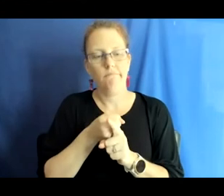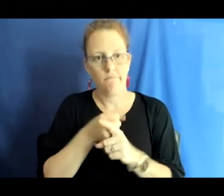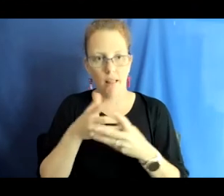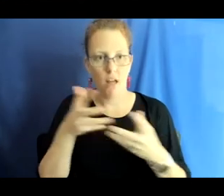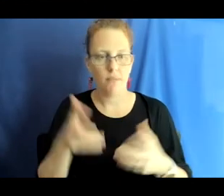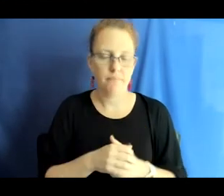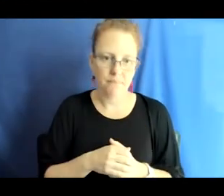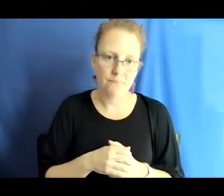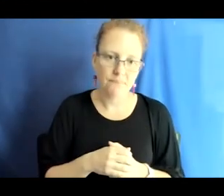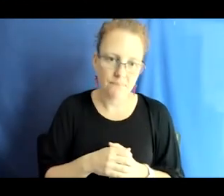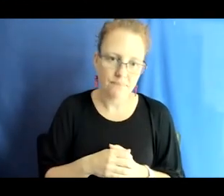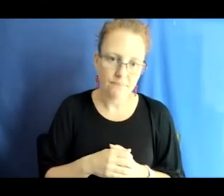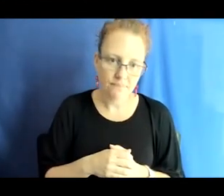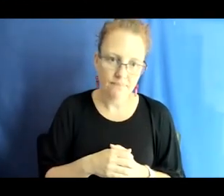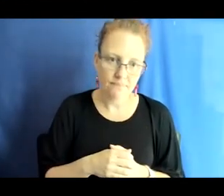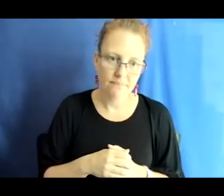Understandable. Mm.